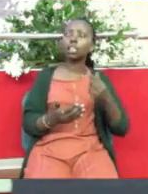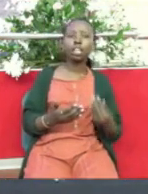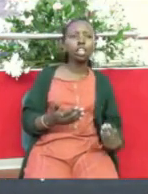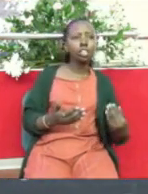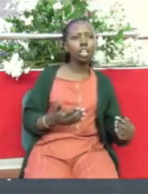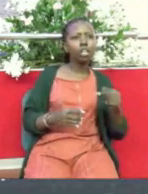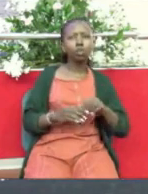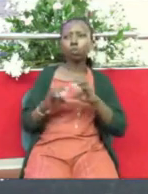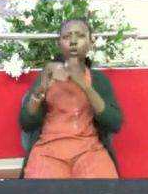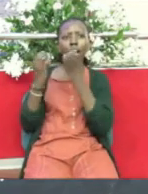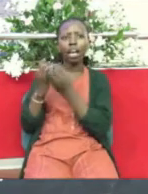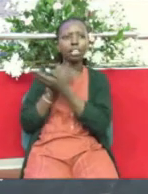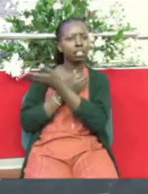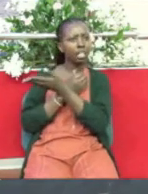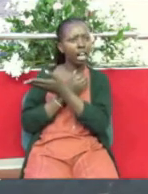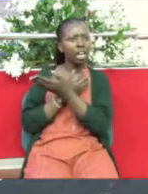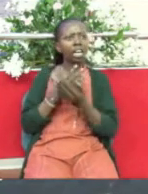are alone there. They are 2 years.